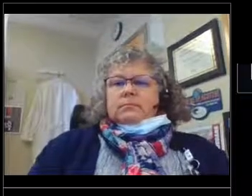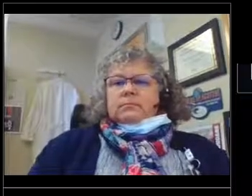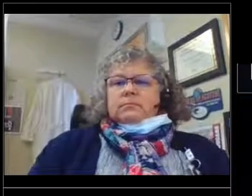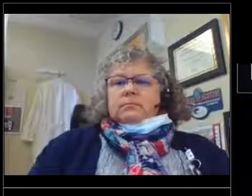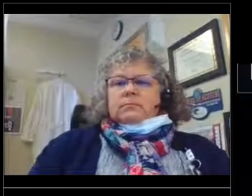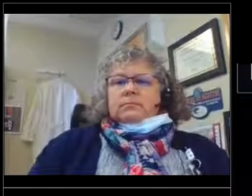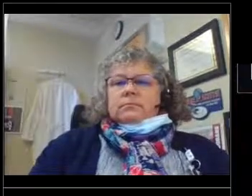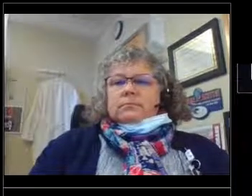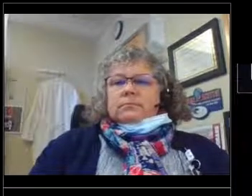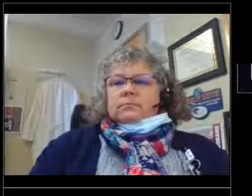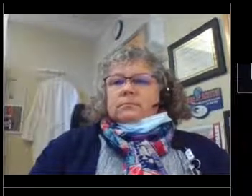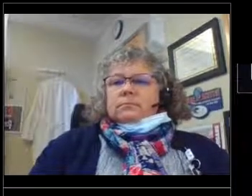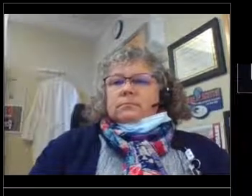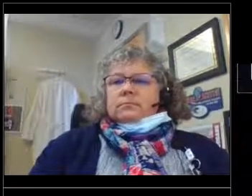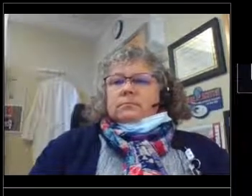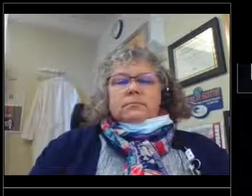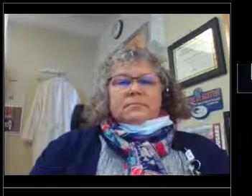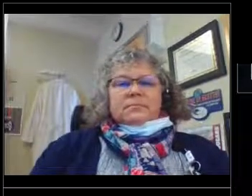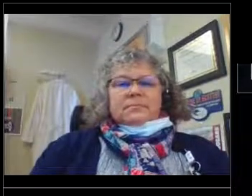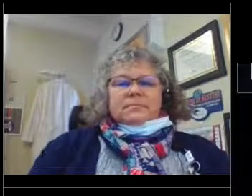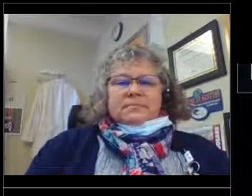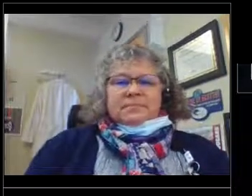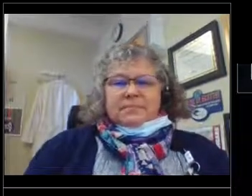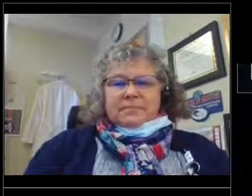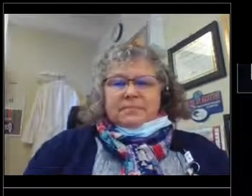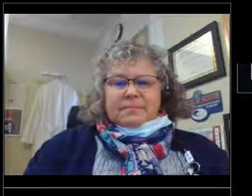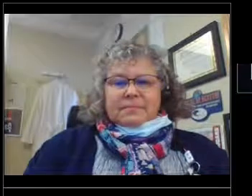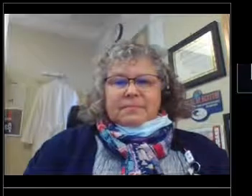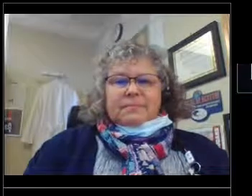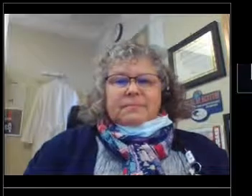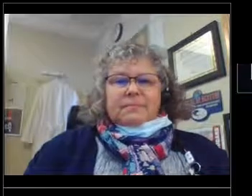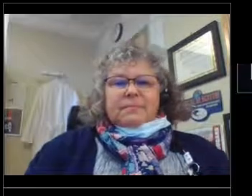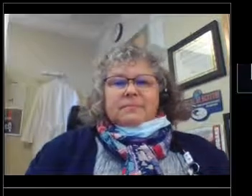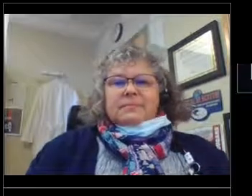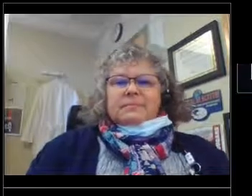going. Now, with all of that out of the way, I'll turn it over to Ms. Little.